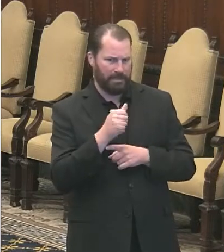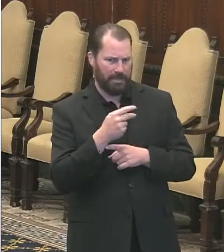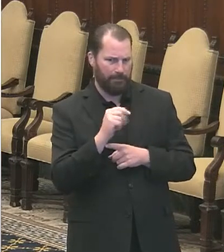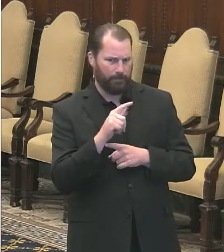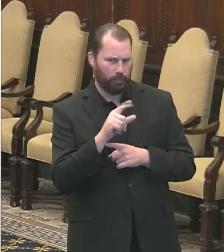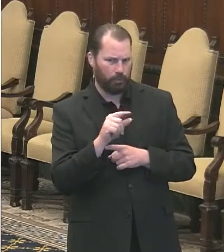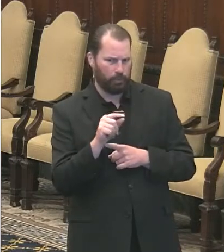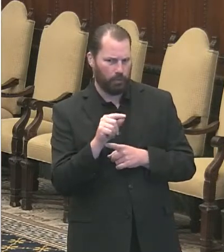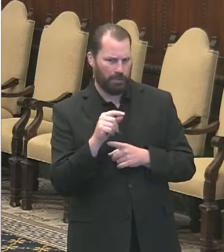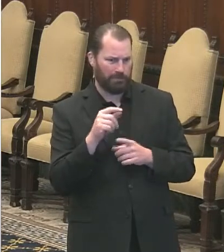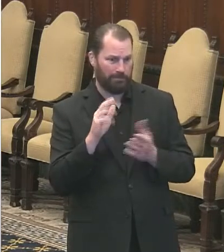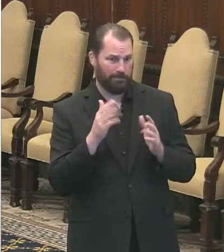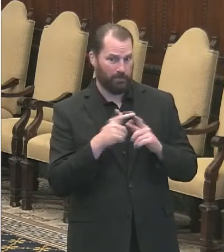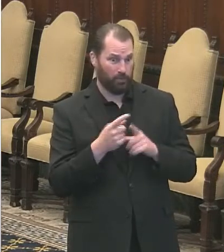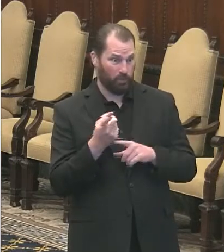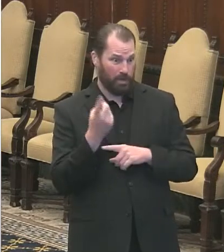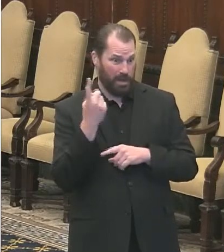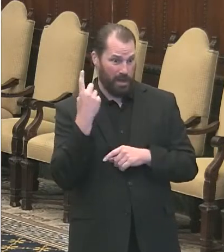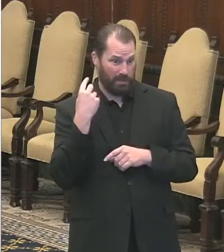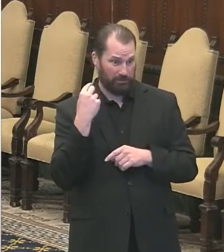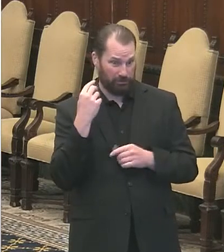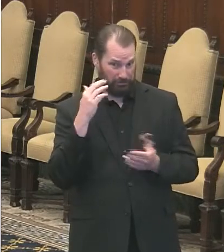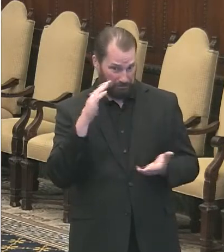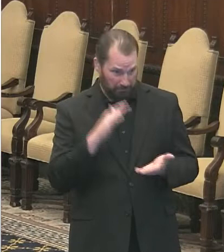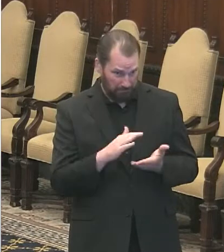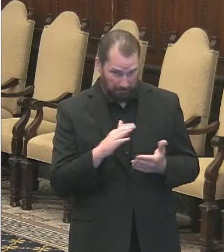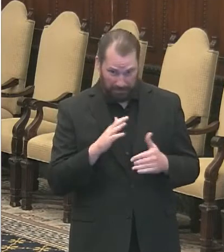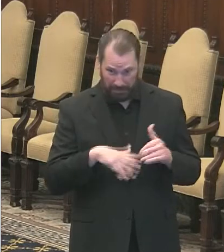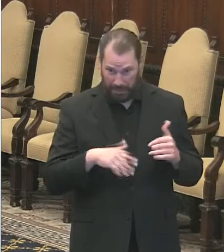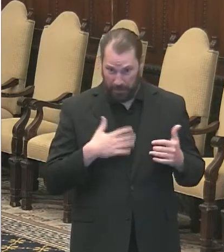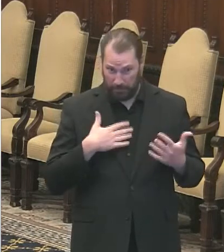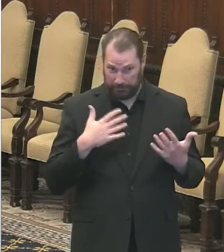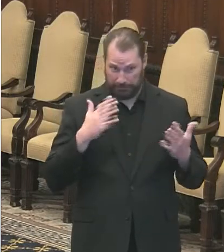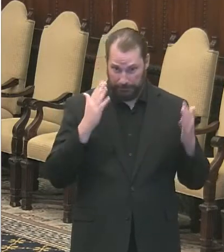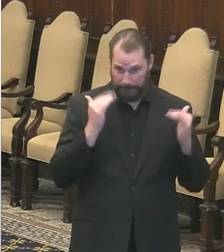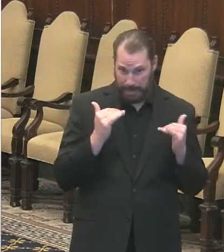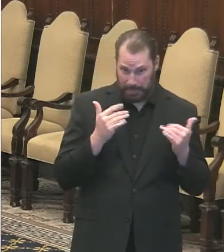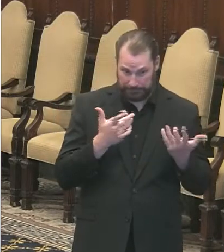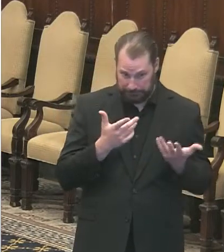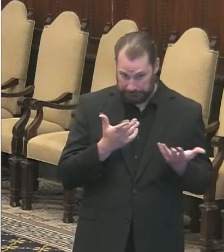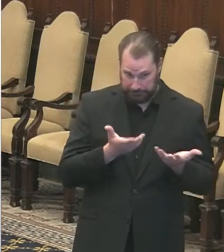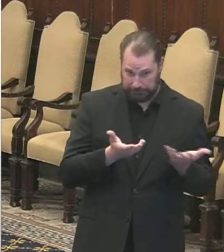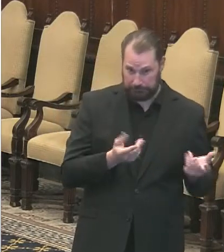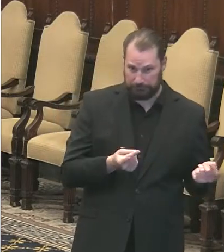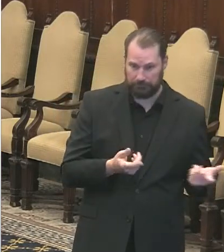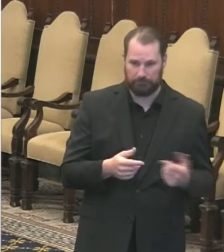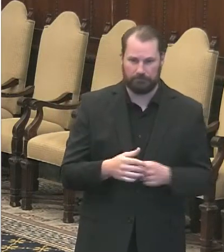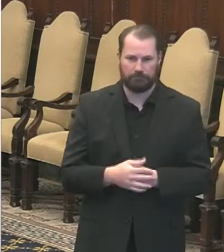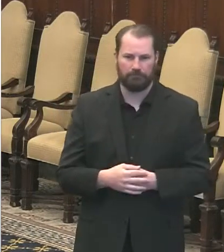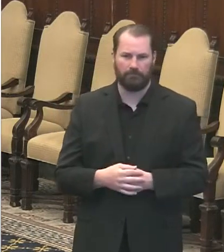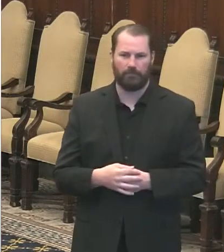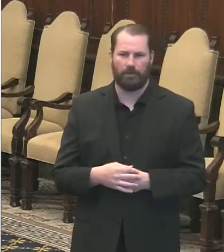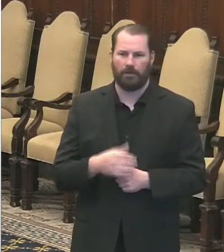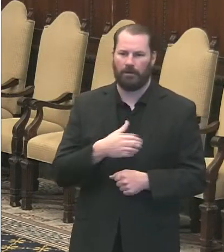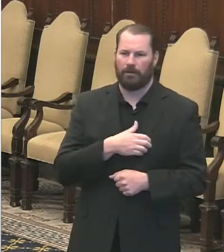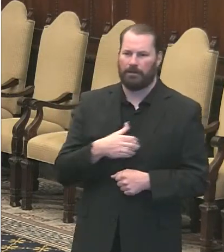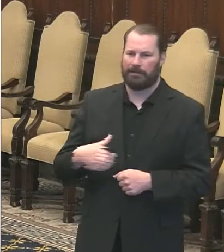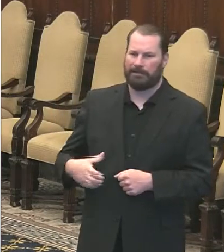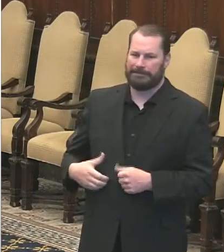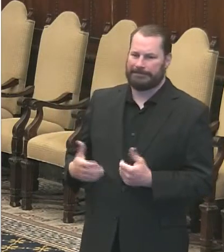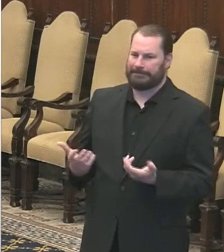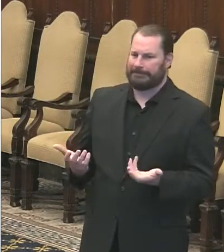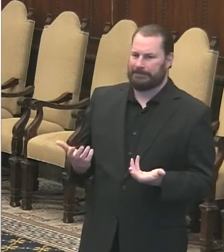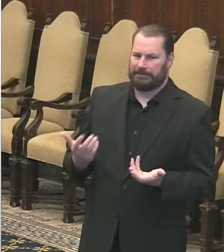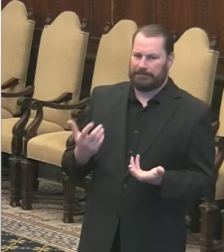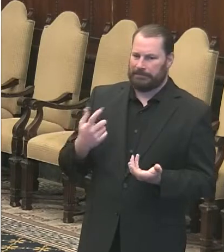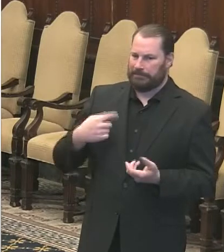guys anticipated now that the numbers have come in? Where are you at with that? I'm not sure. We'd have to get the finance to